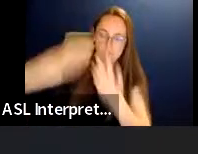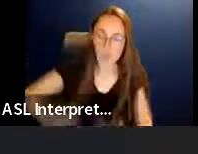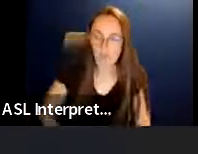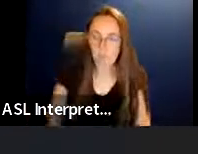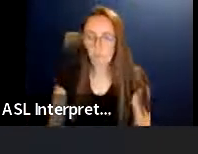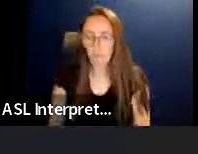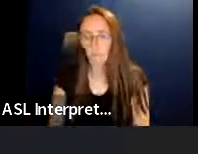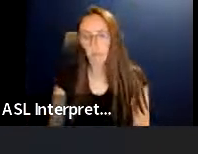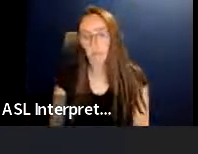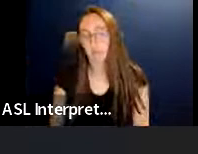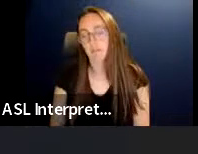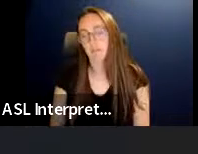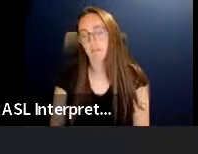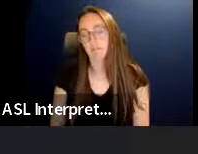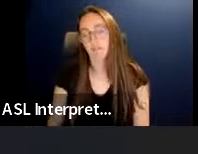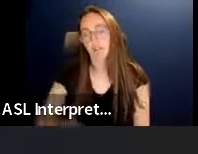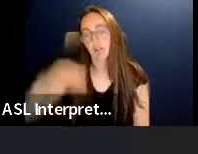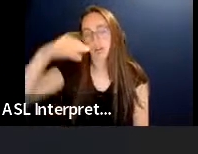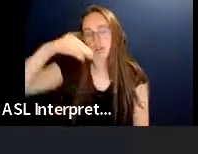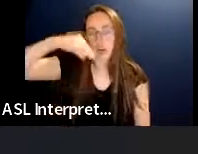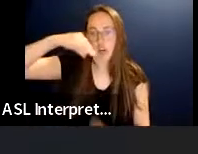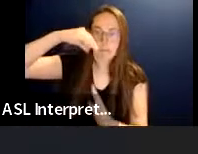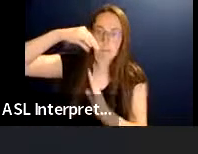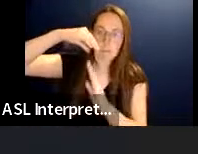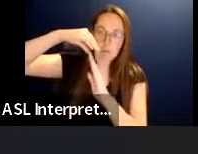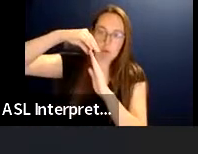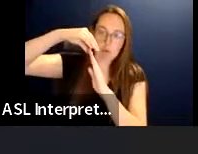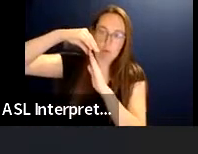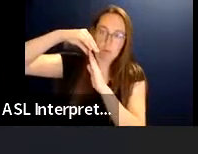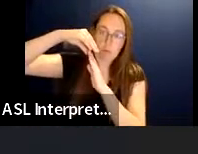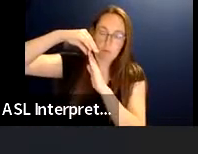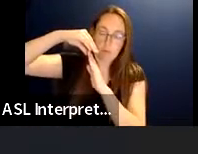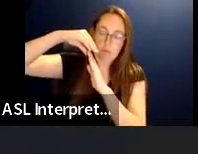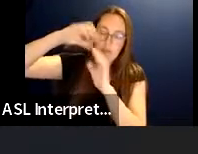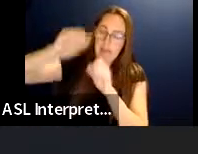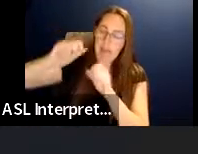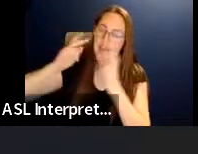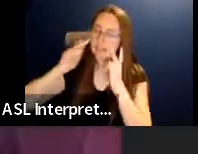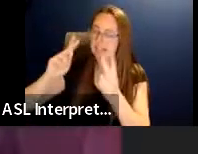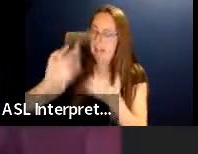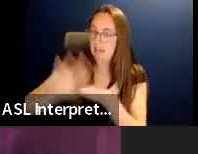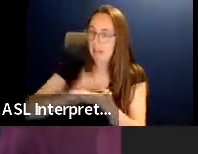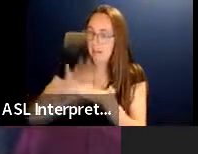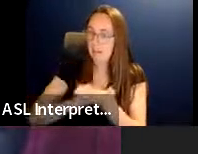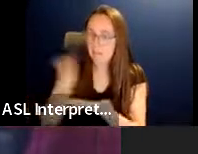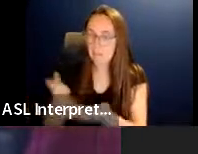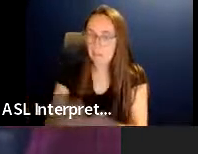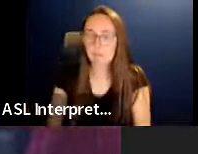of the portable slant board that I flipped up.